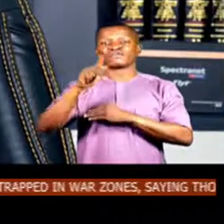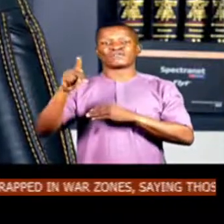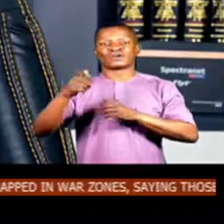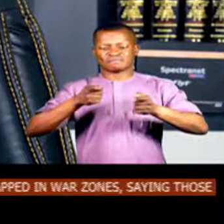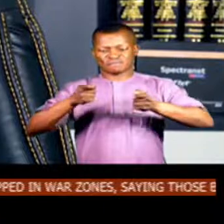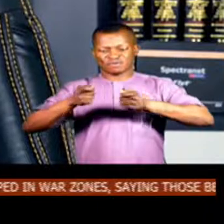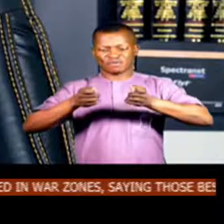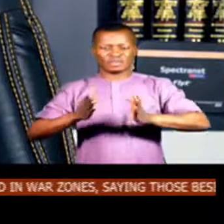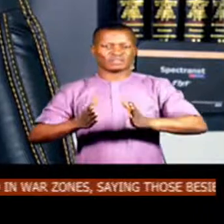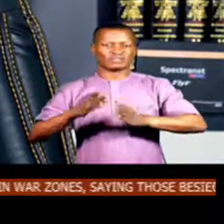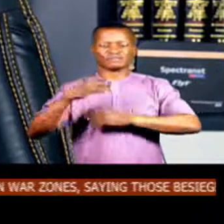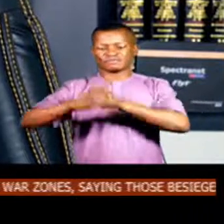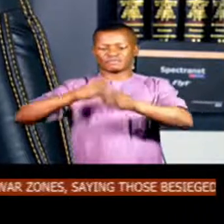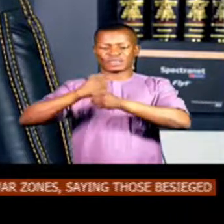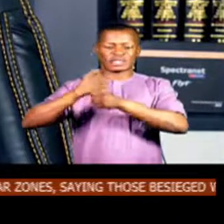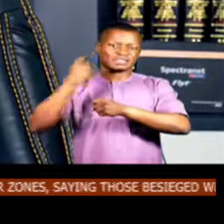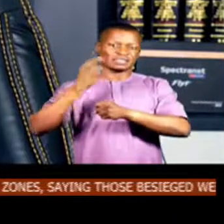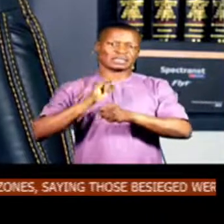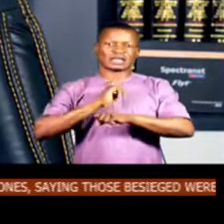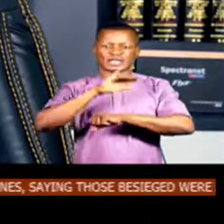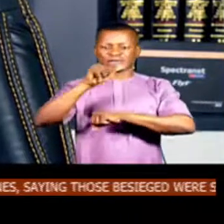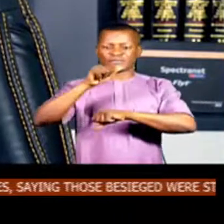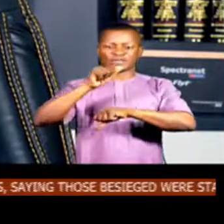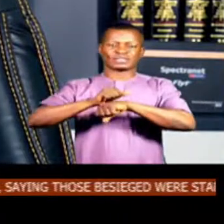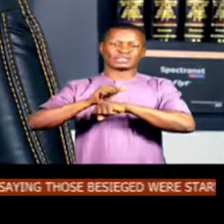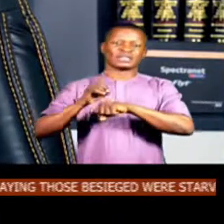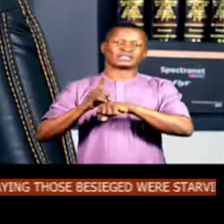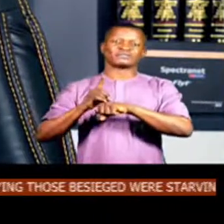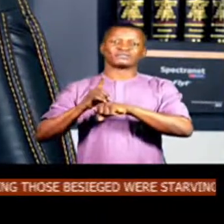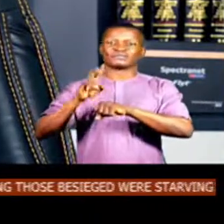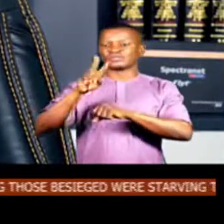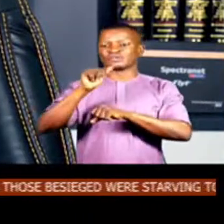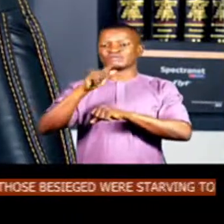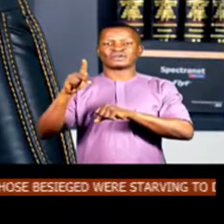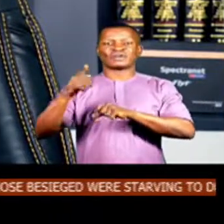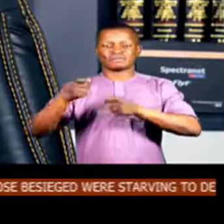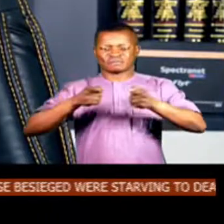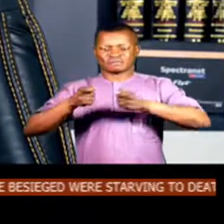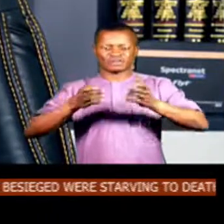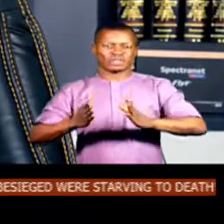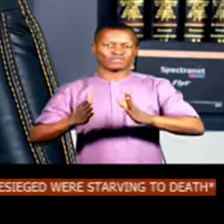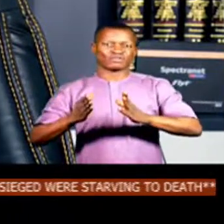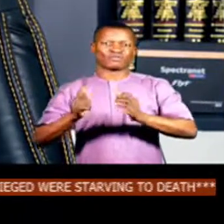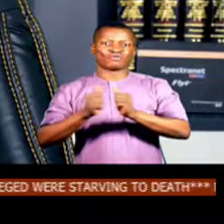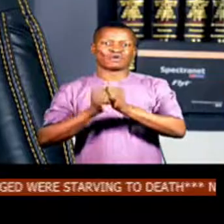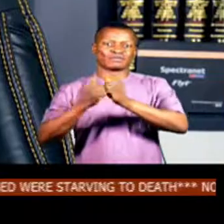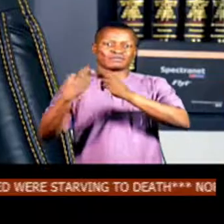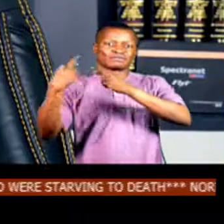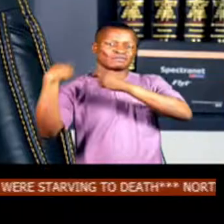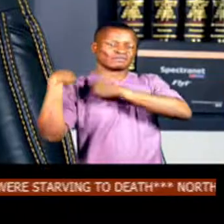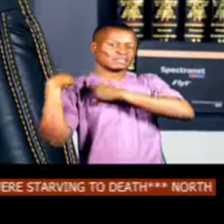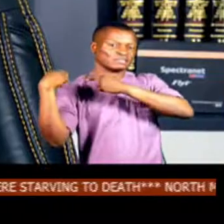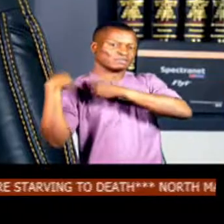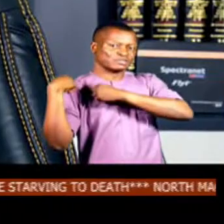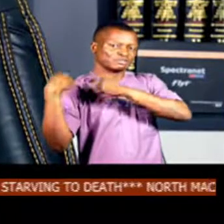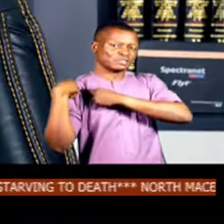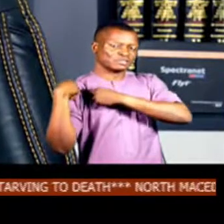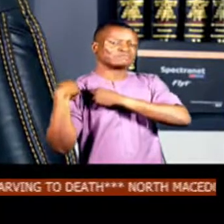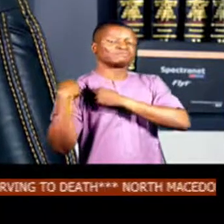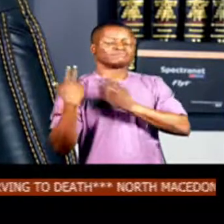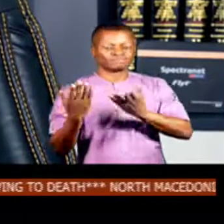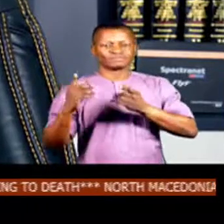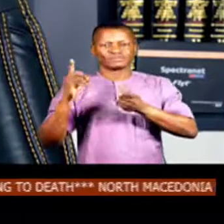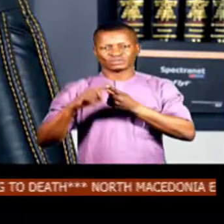VAP coordinator. So last year I appointed a VAP coordinator, and basically the task of the